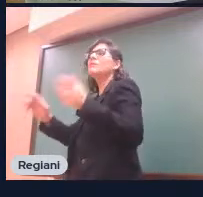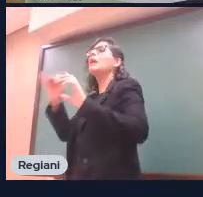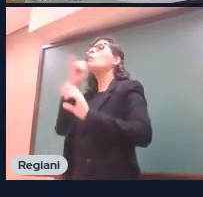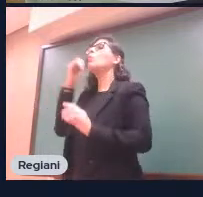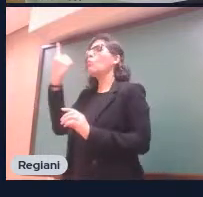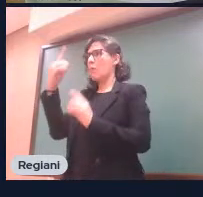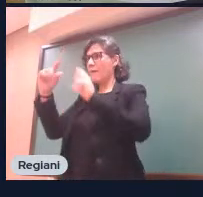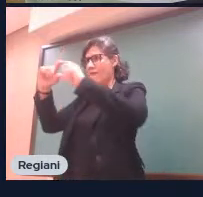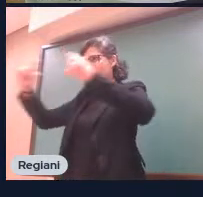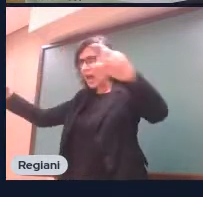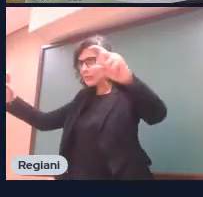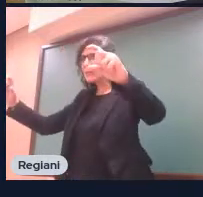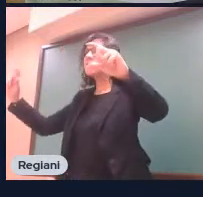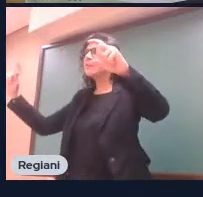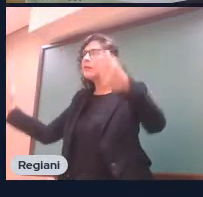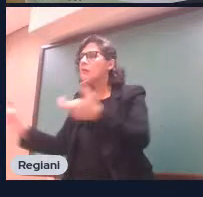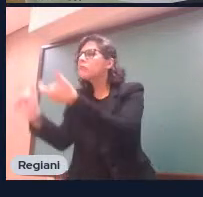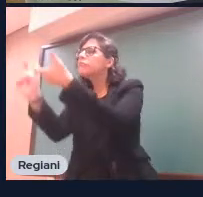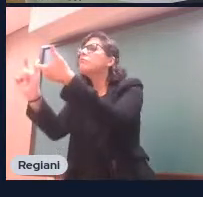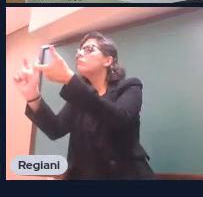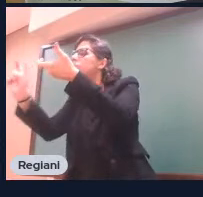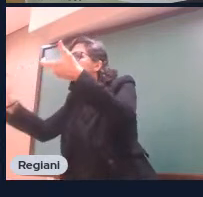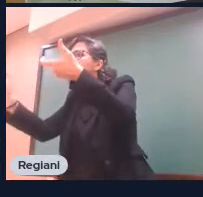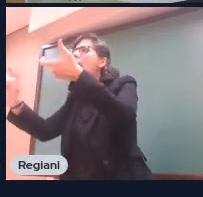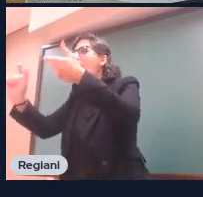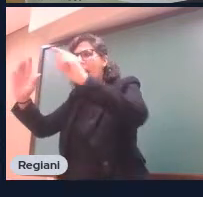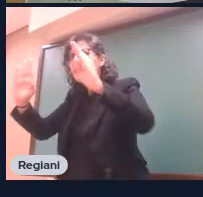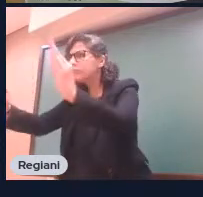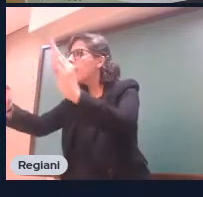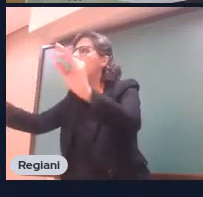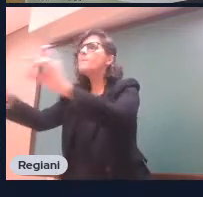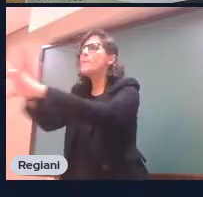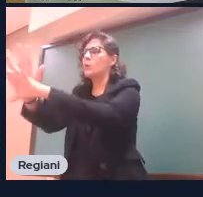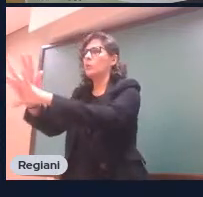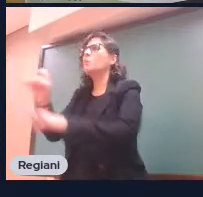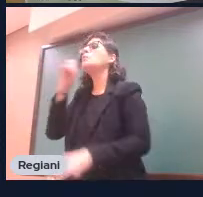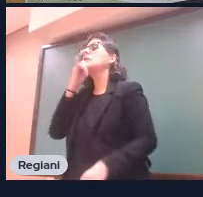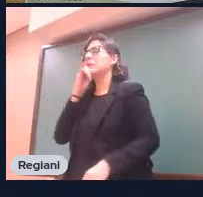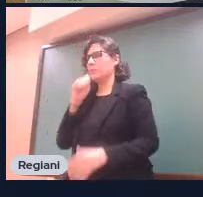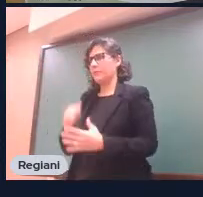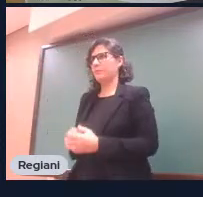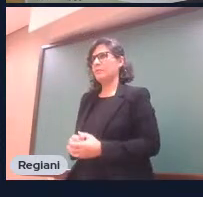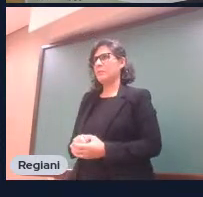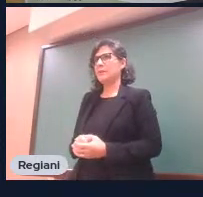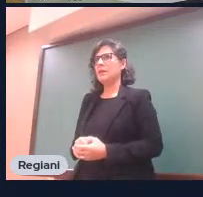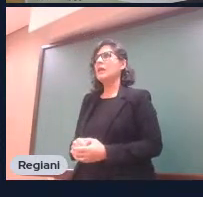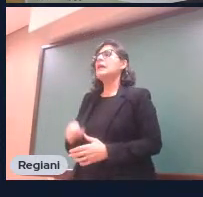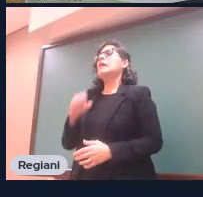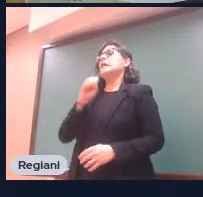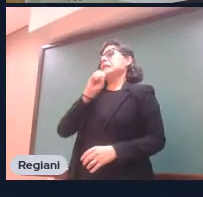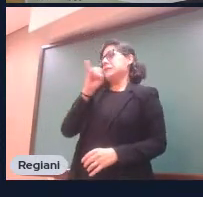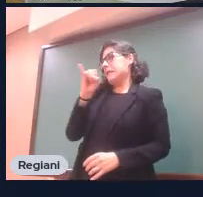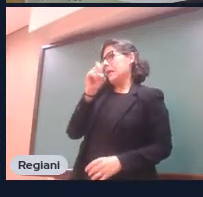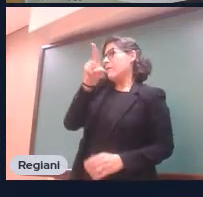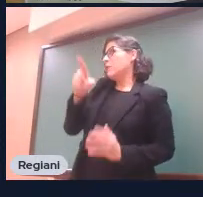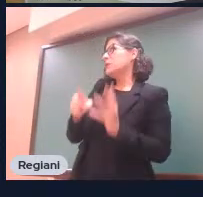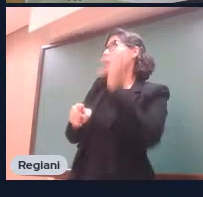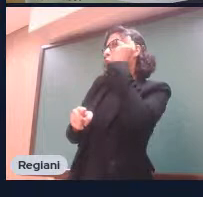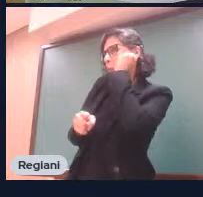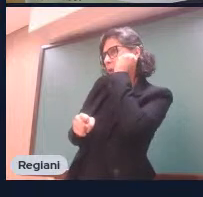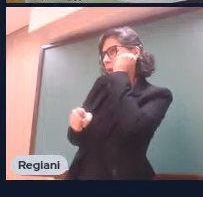sentence. So a verb will start with, for example, if you sleep, you, and then comes the